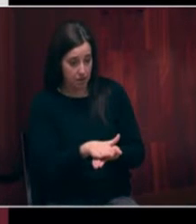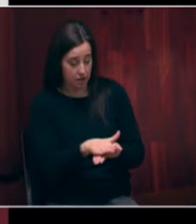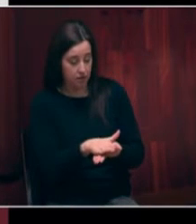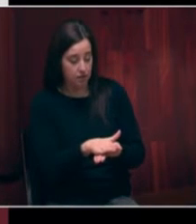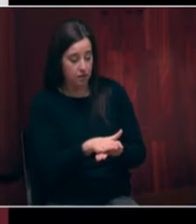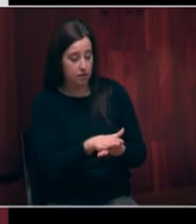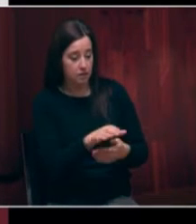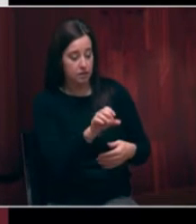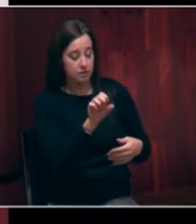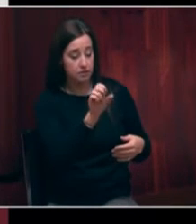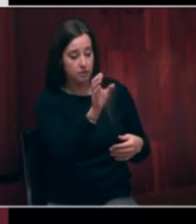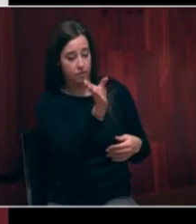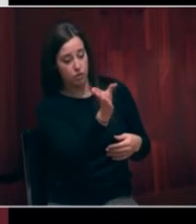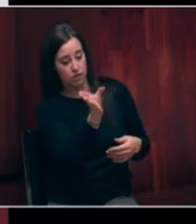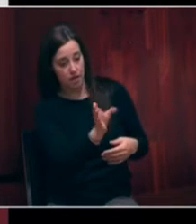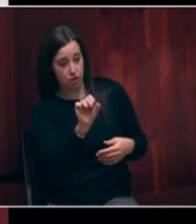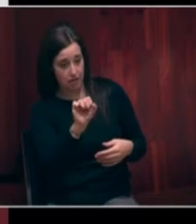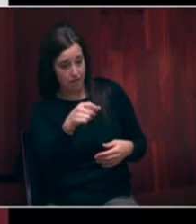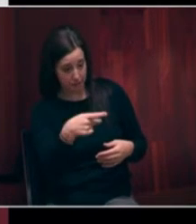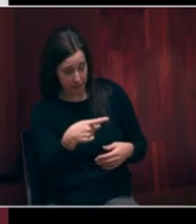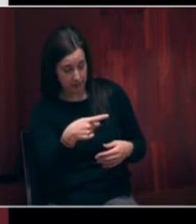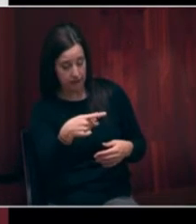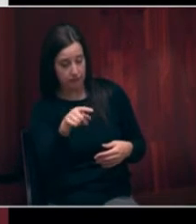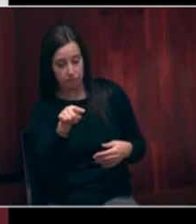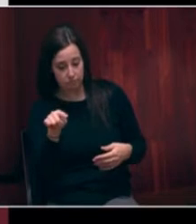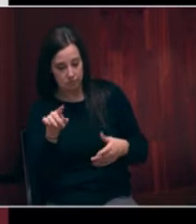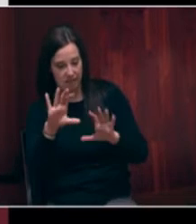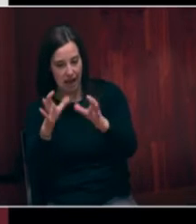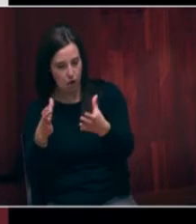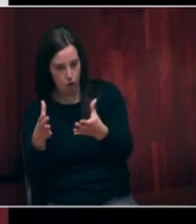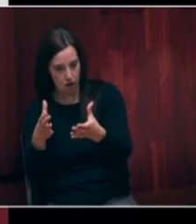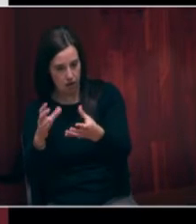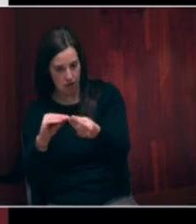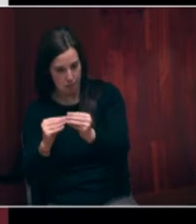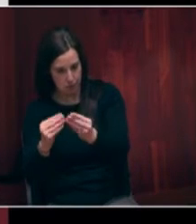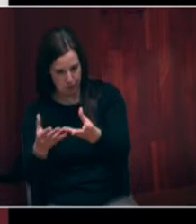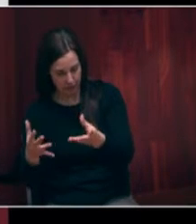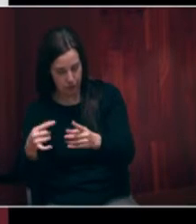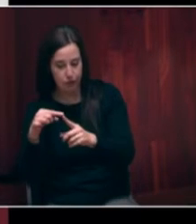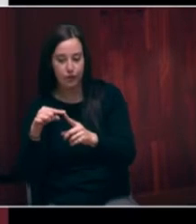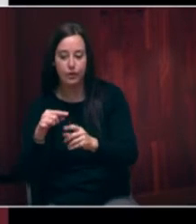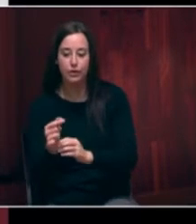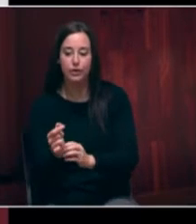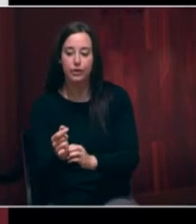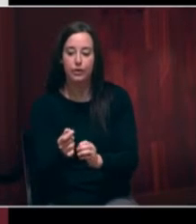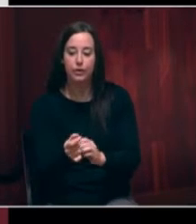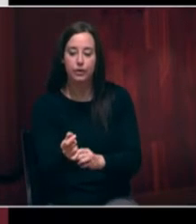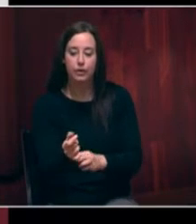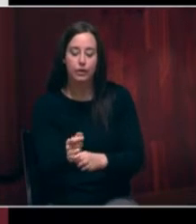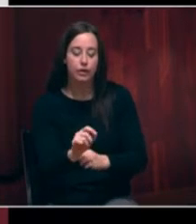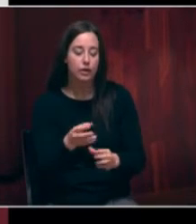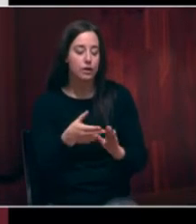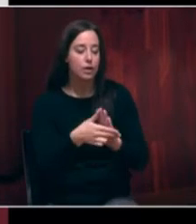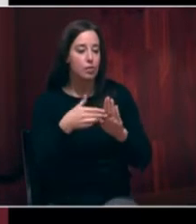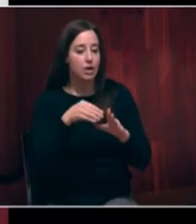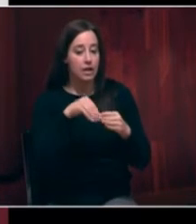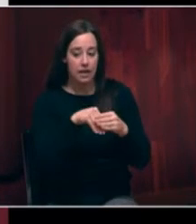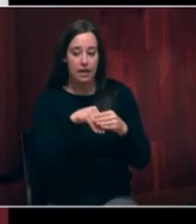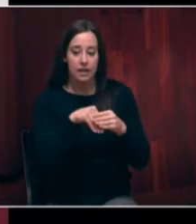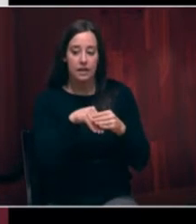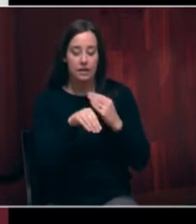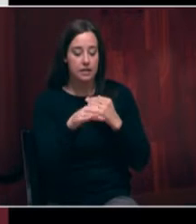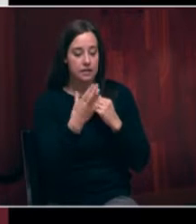SP, whatever the category marking has to be. Now, marking in the CUI program is a little complicated, of course. It's